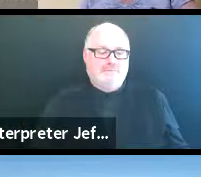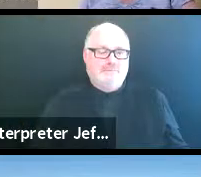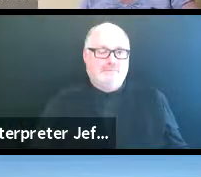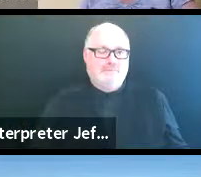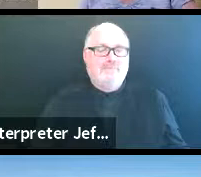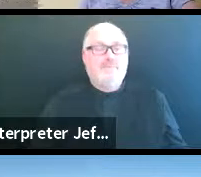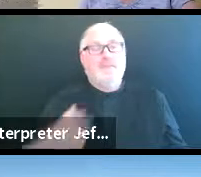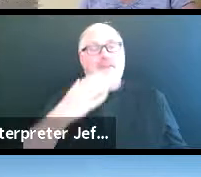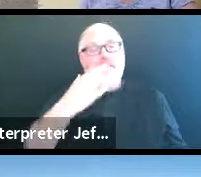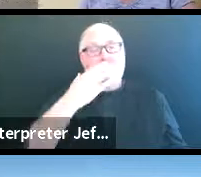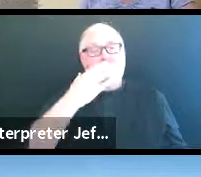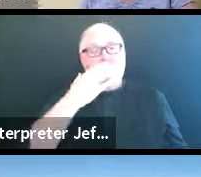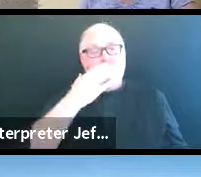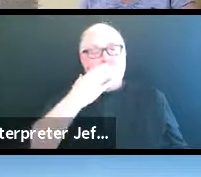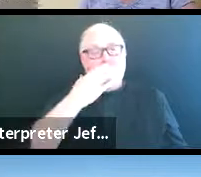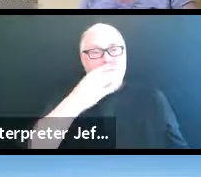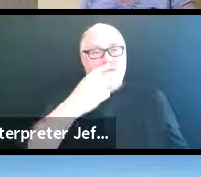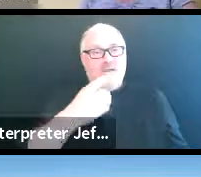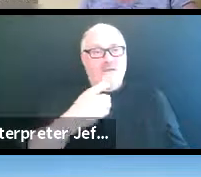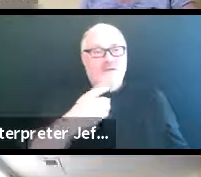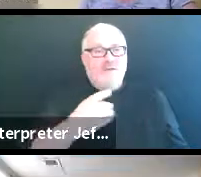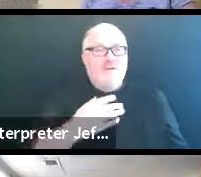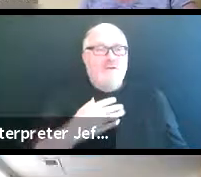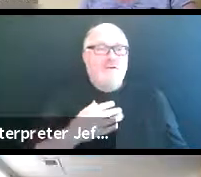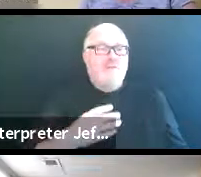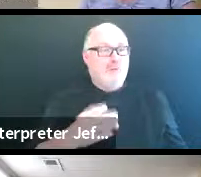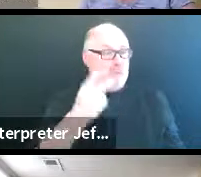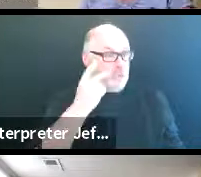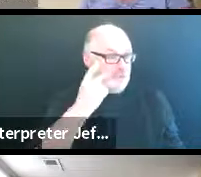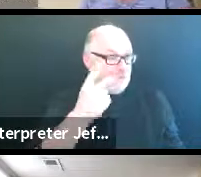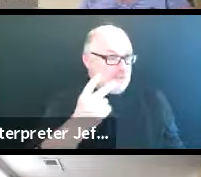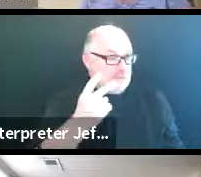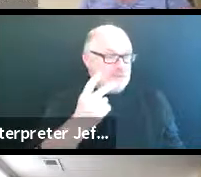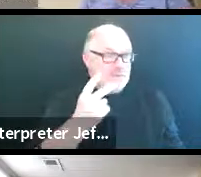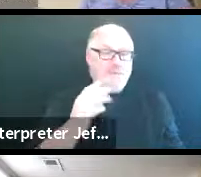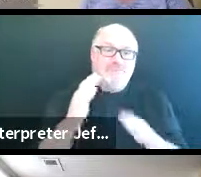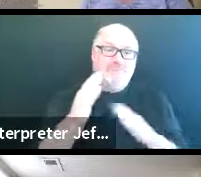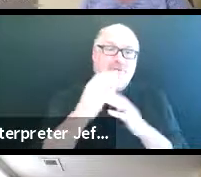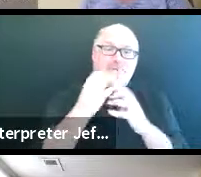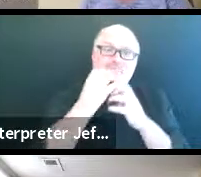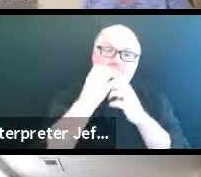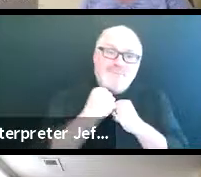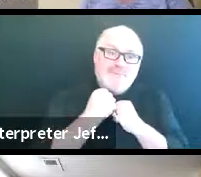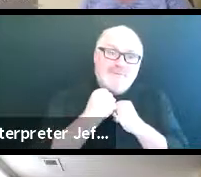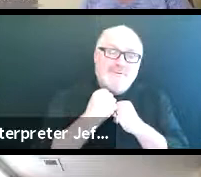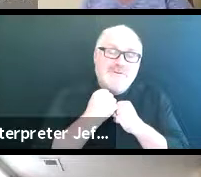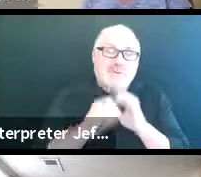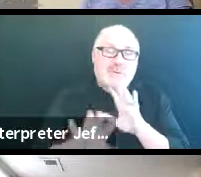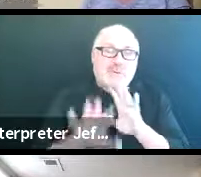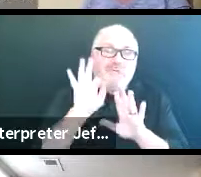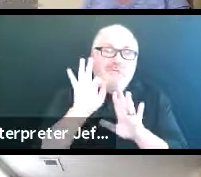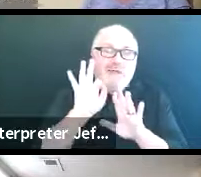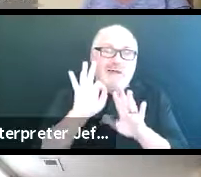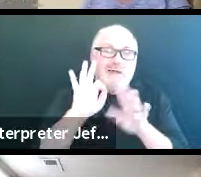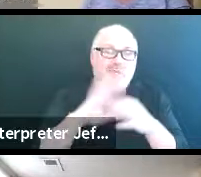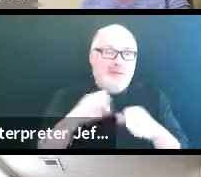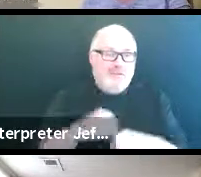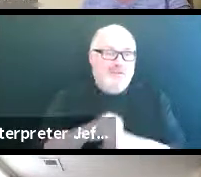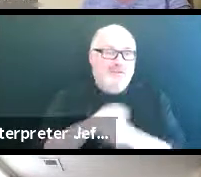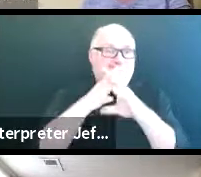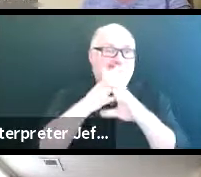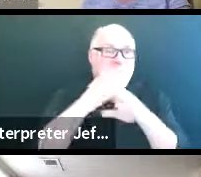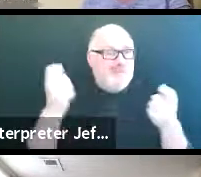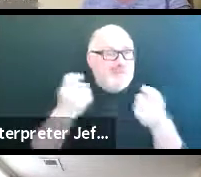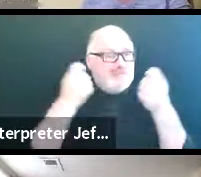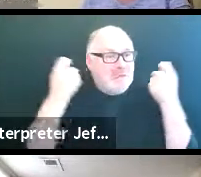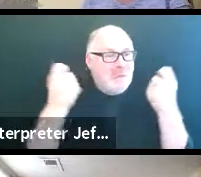Thank you. You may be able to tell that one of the most special things that we've discovered about these Zoom ceremonies is